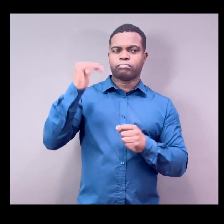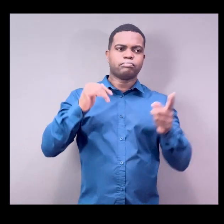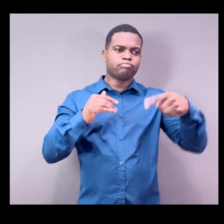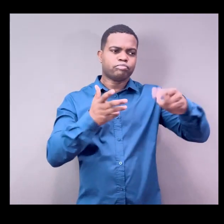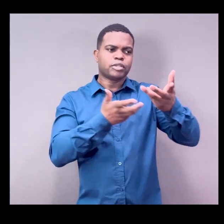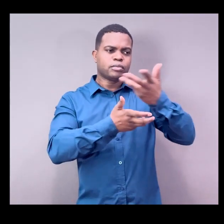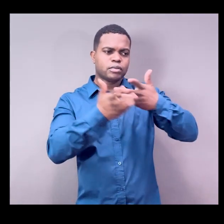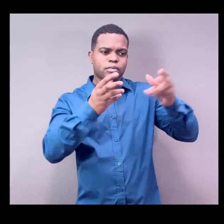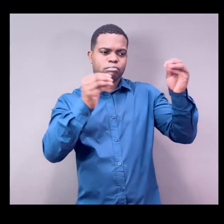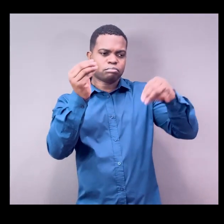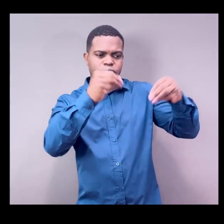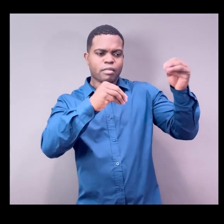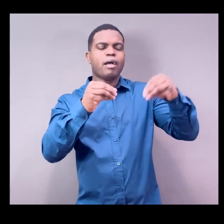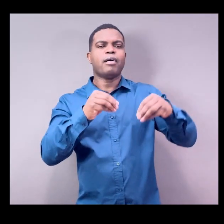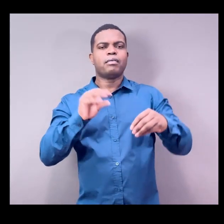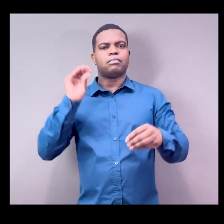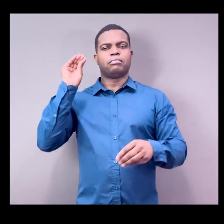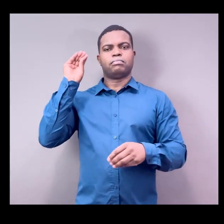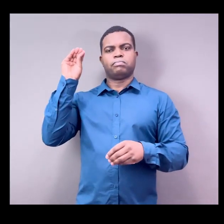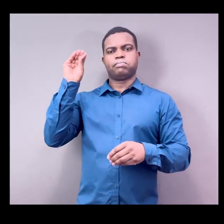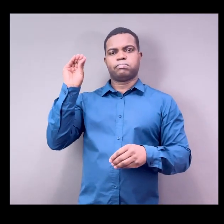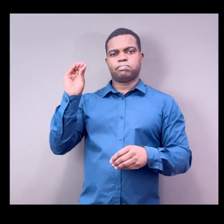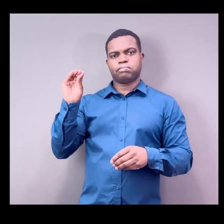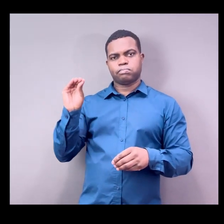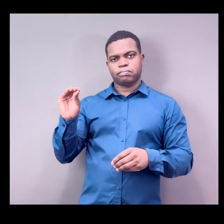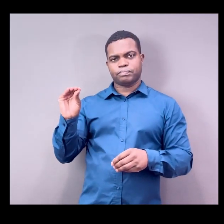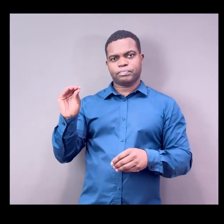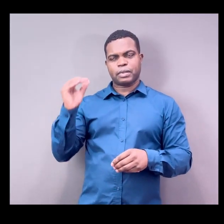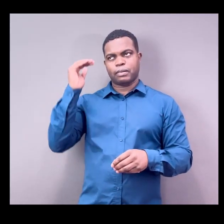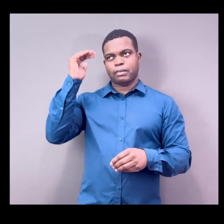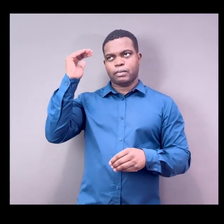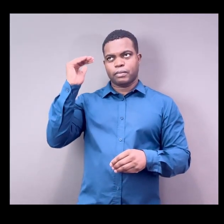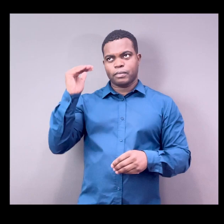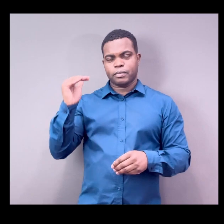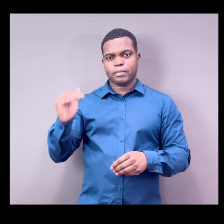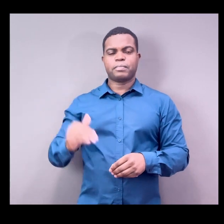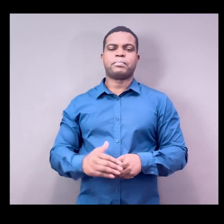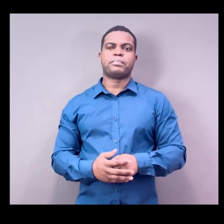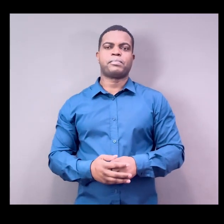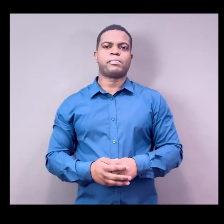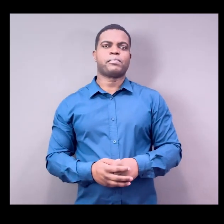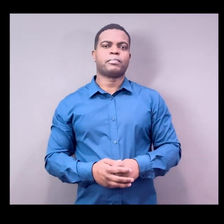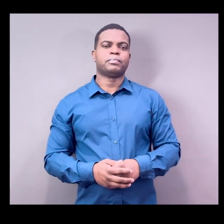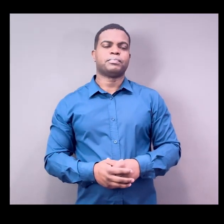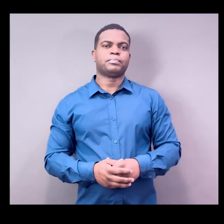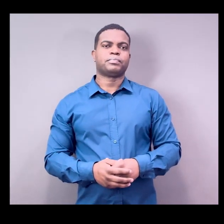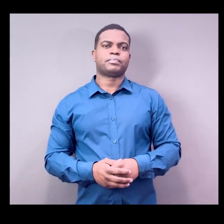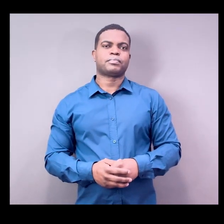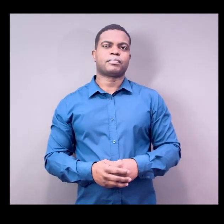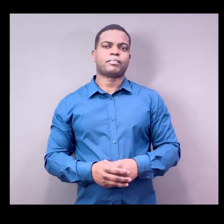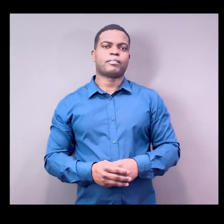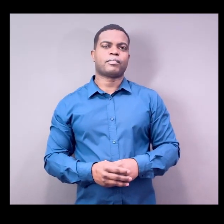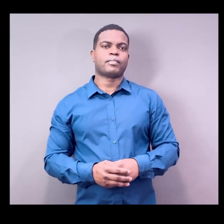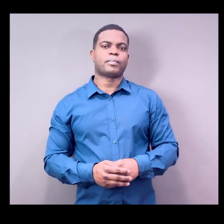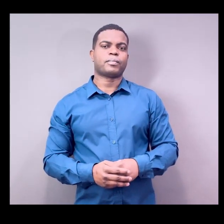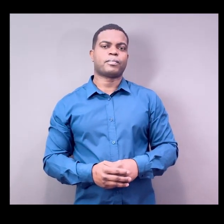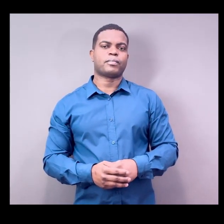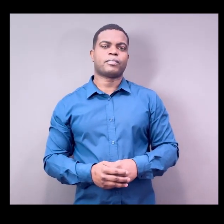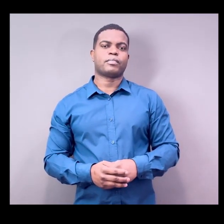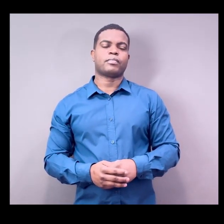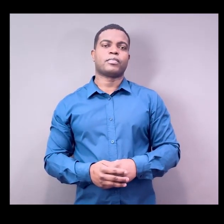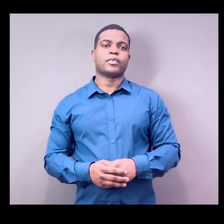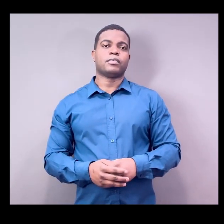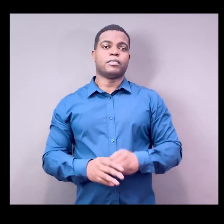as you are brainstorming, you are listing the strength. You need to start writing it